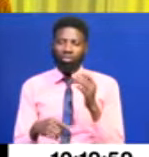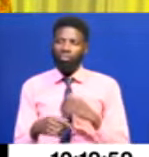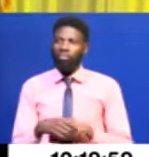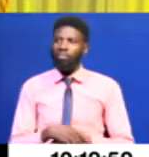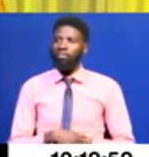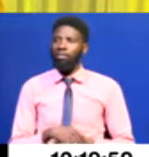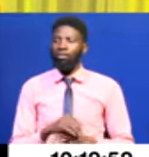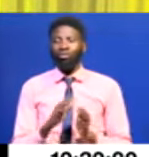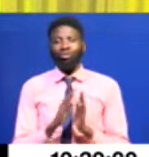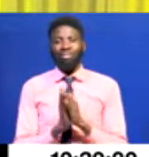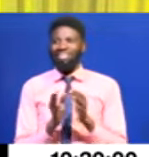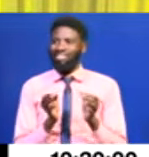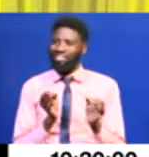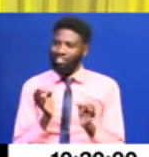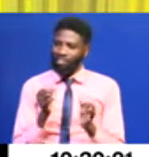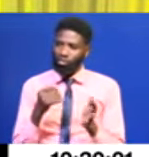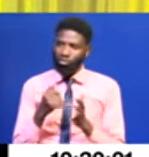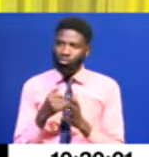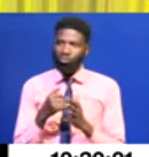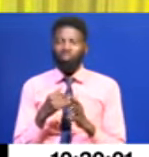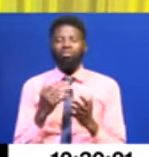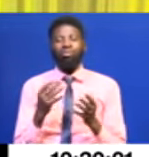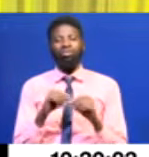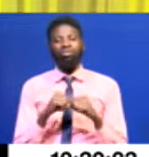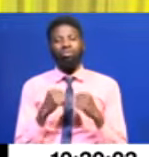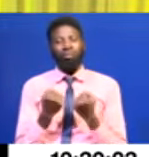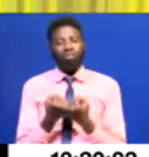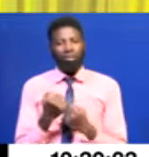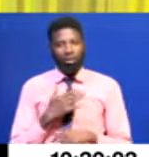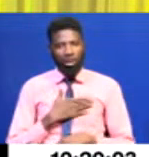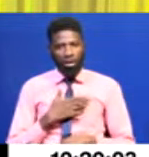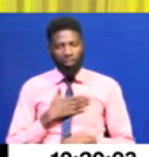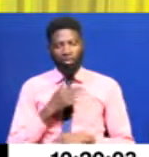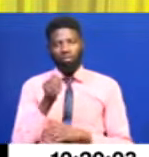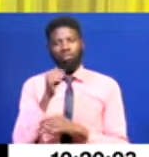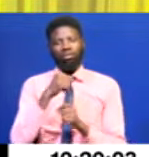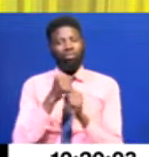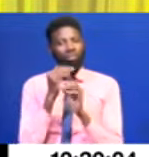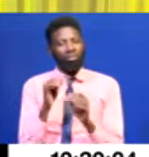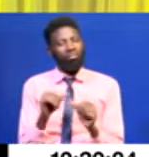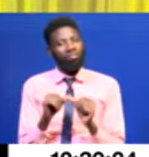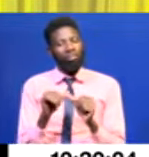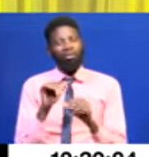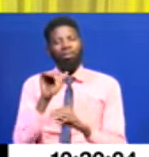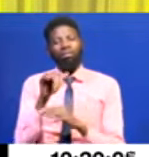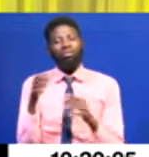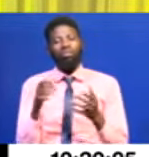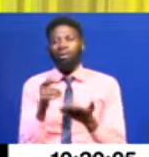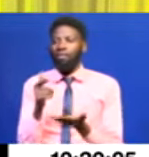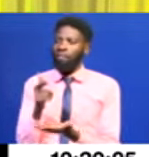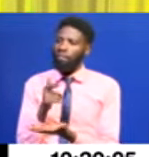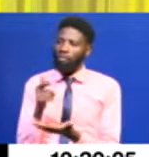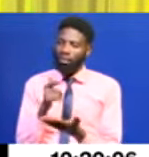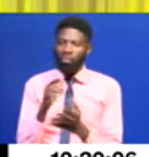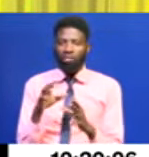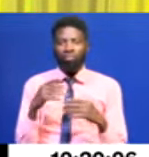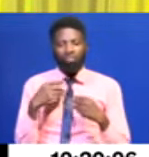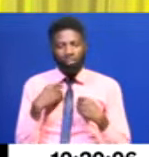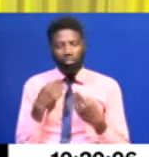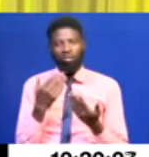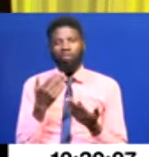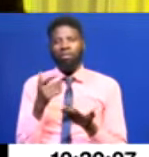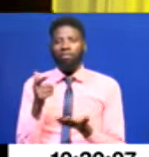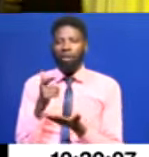is part of our society. Stakeholders continue calling on filmmakers to embrace the art of making films using mobile